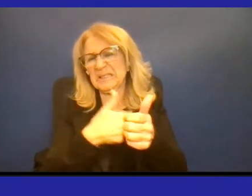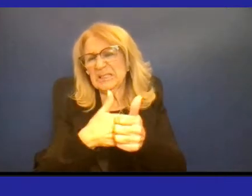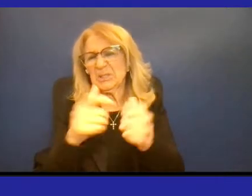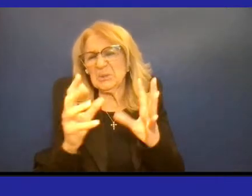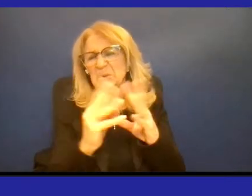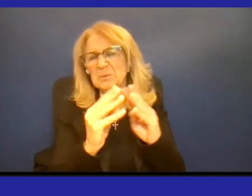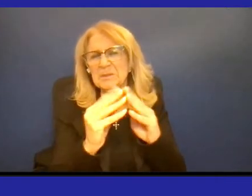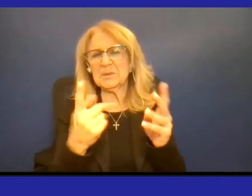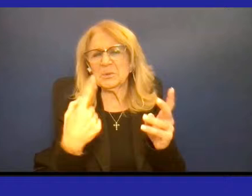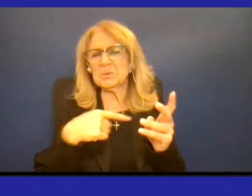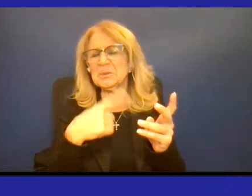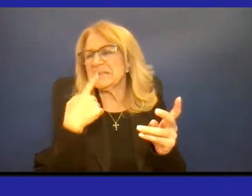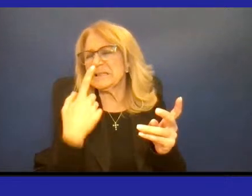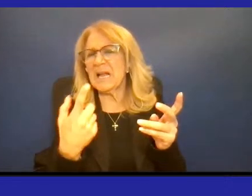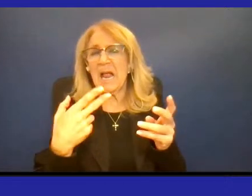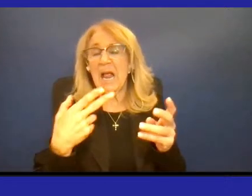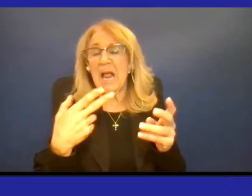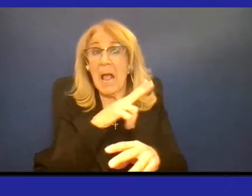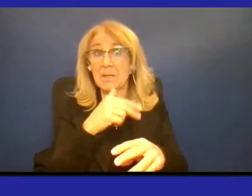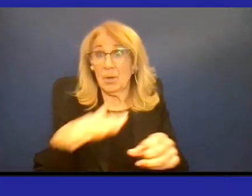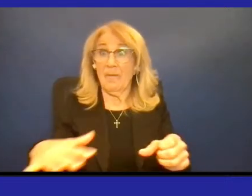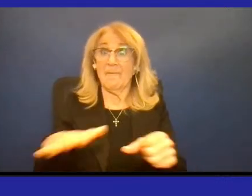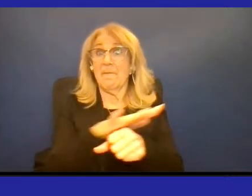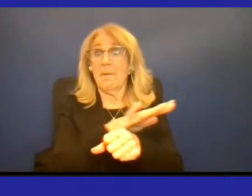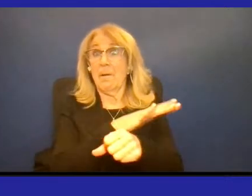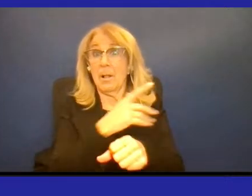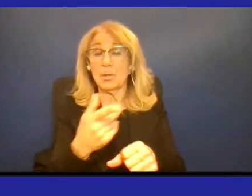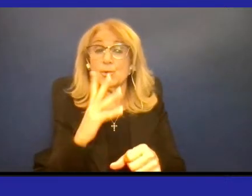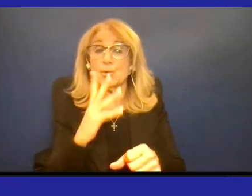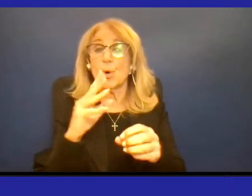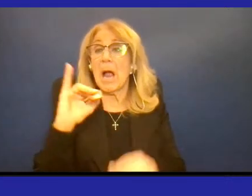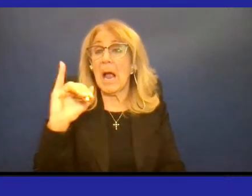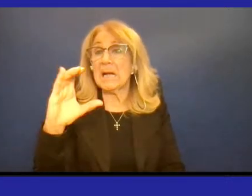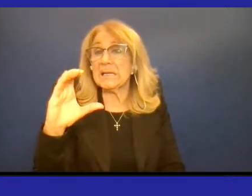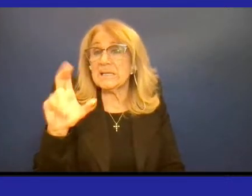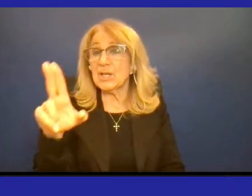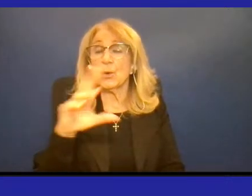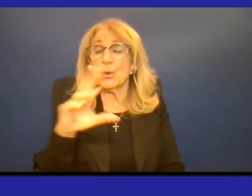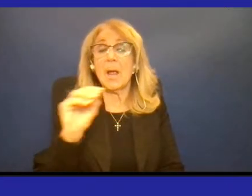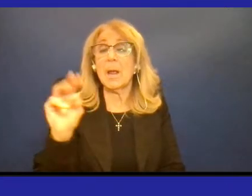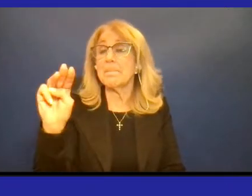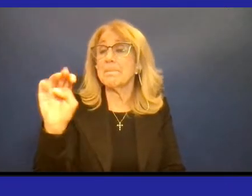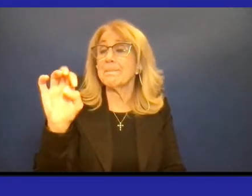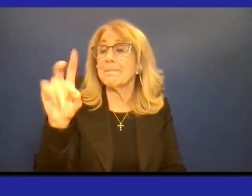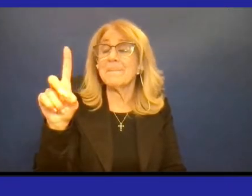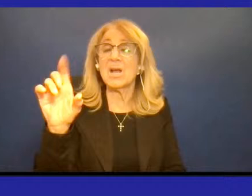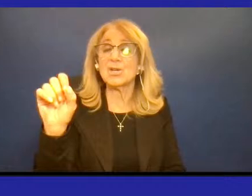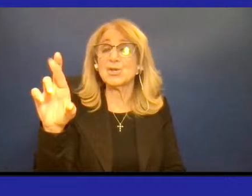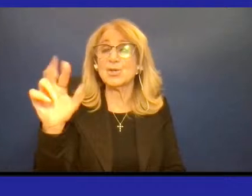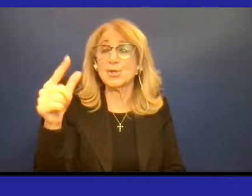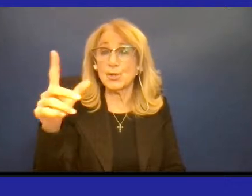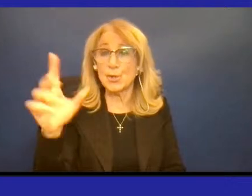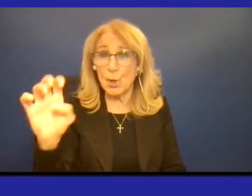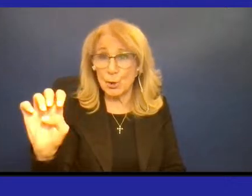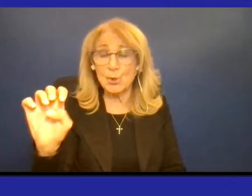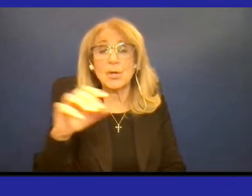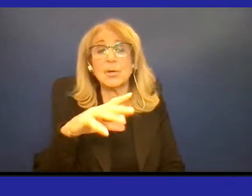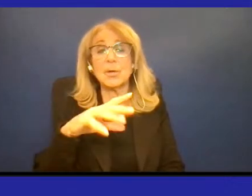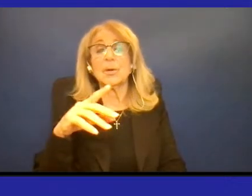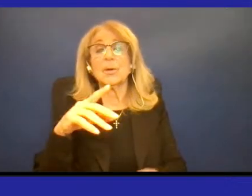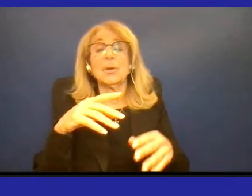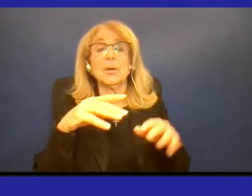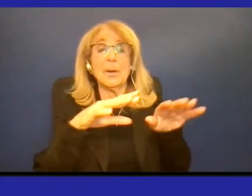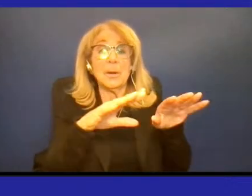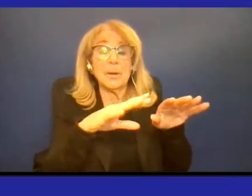we say our hospitals are full, we're talking about ICUs and med-surg, but there are pediatric floors, women's health floors, right?